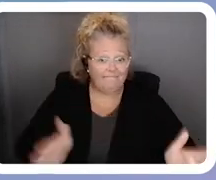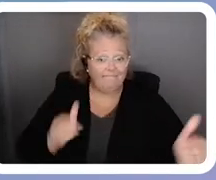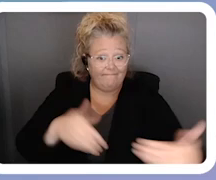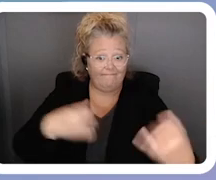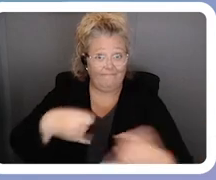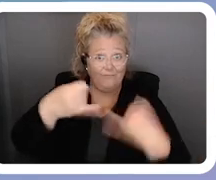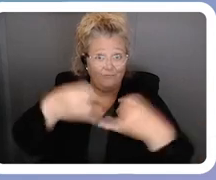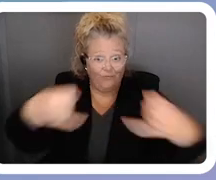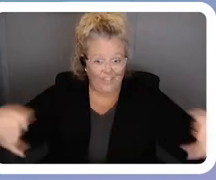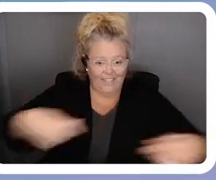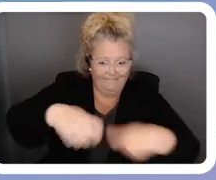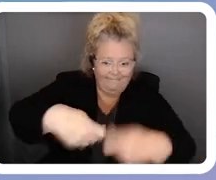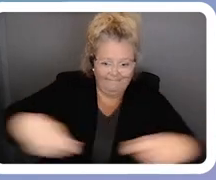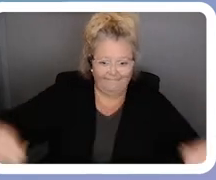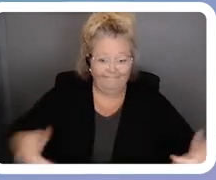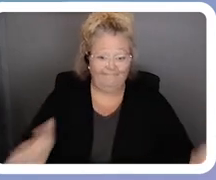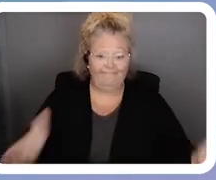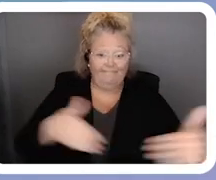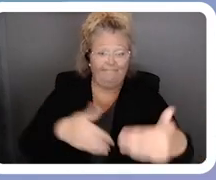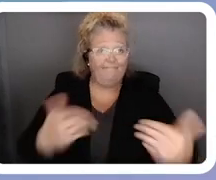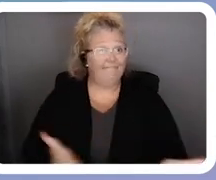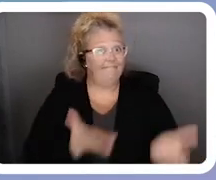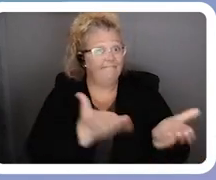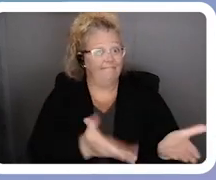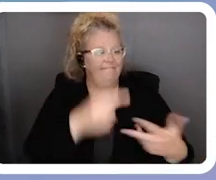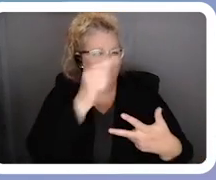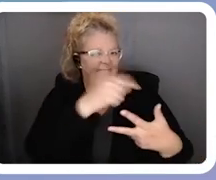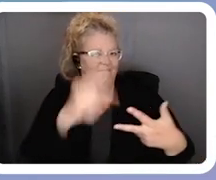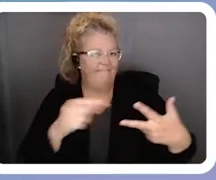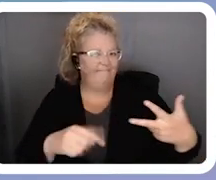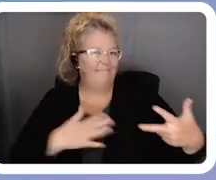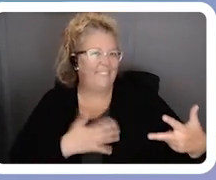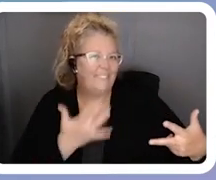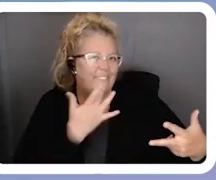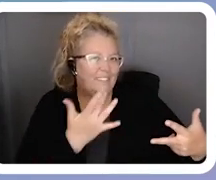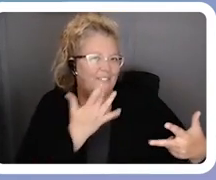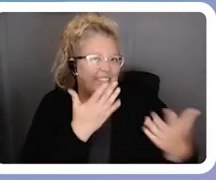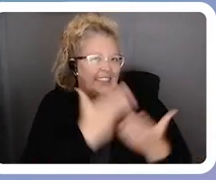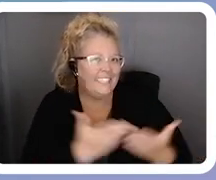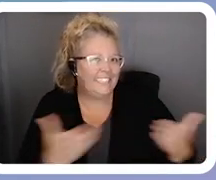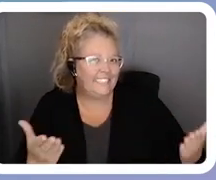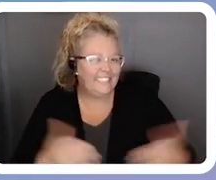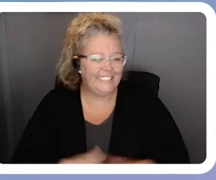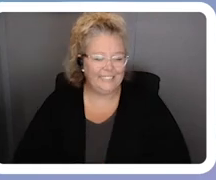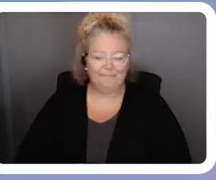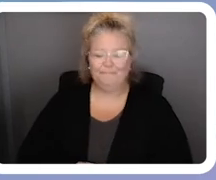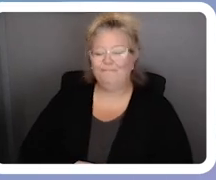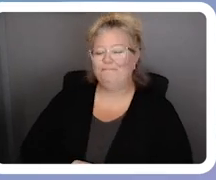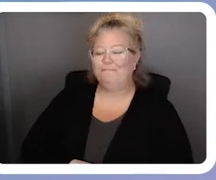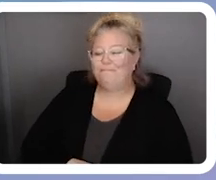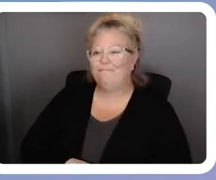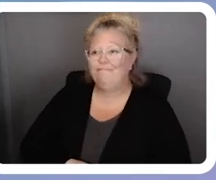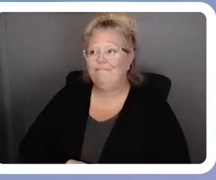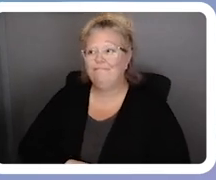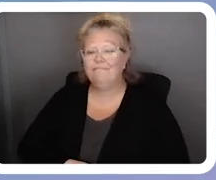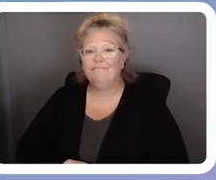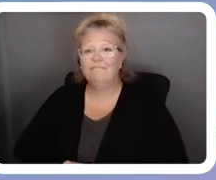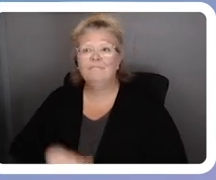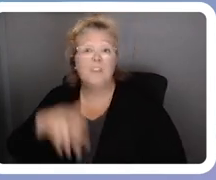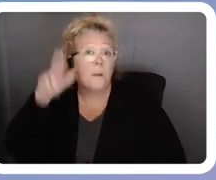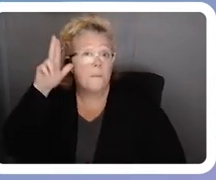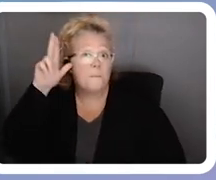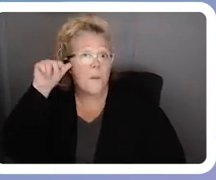paper packages tied up with strings. These are a few of my favorite things.